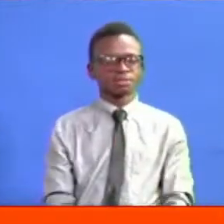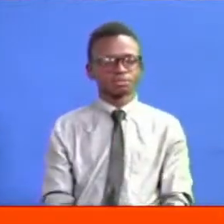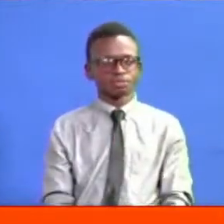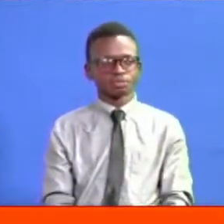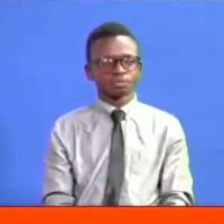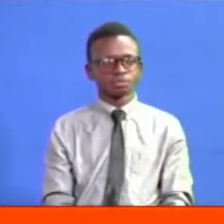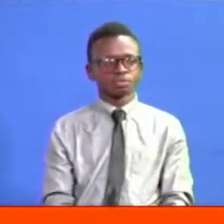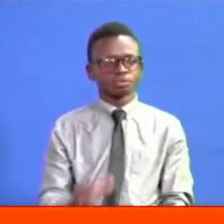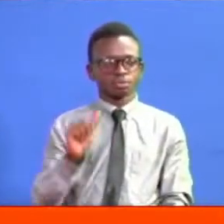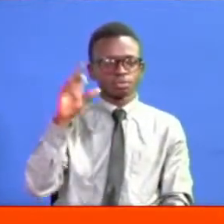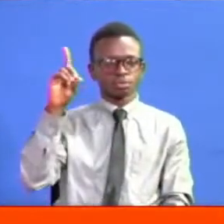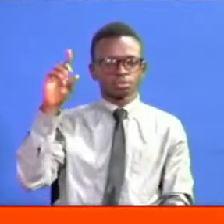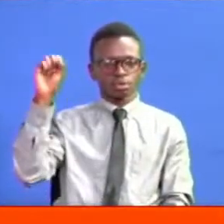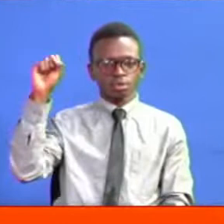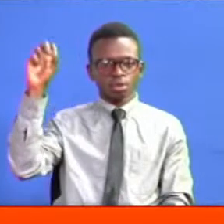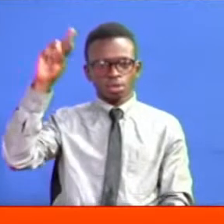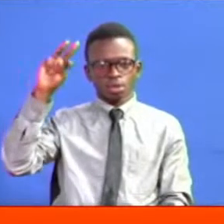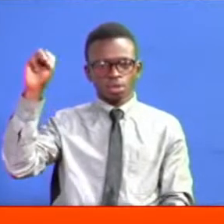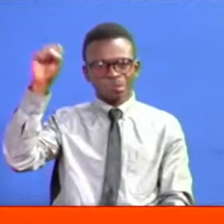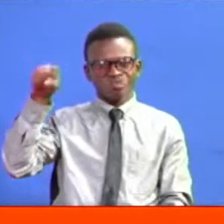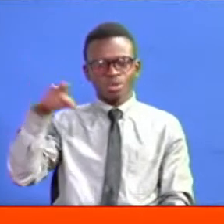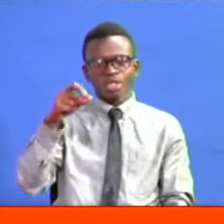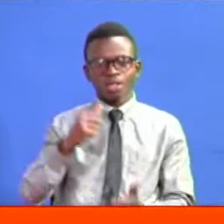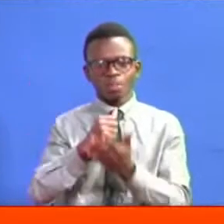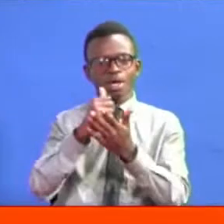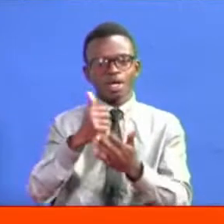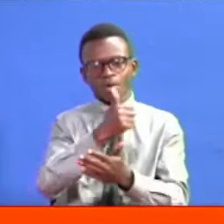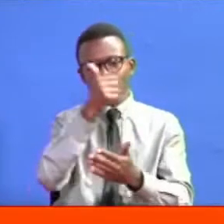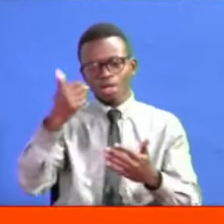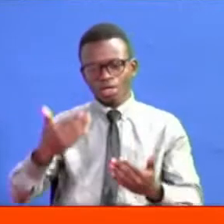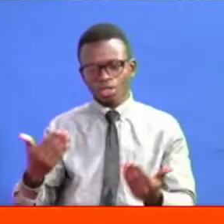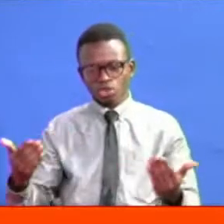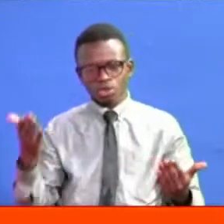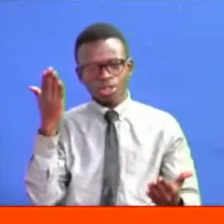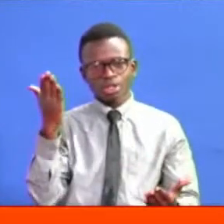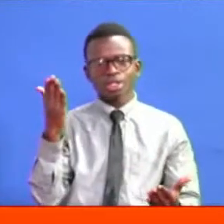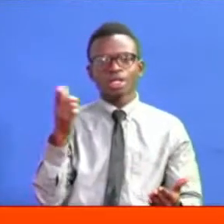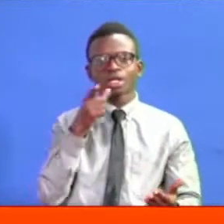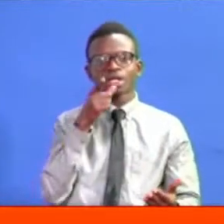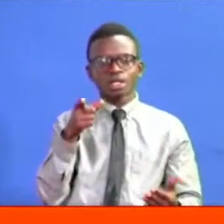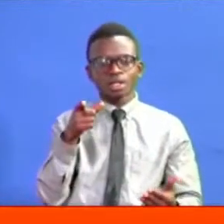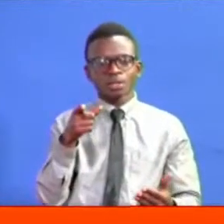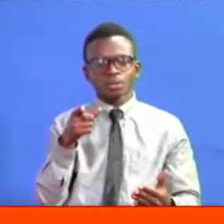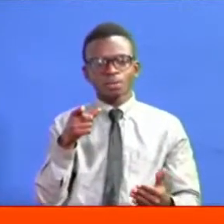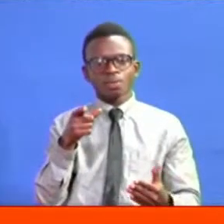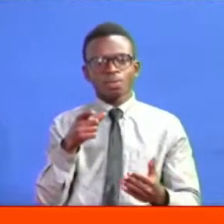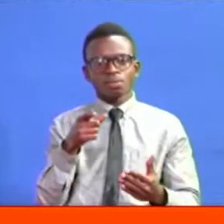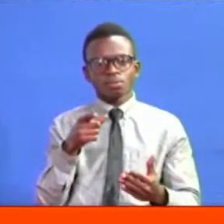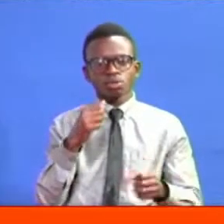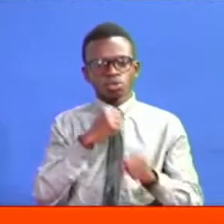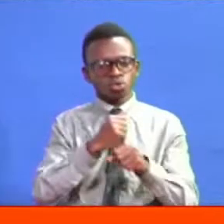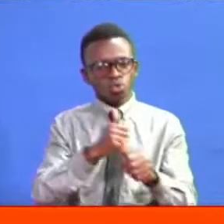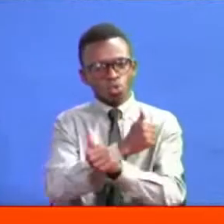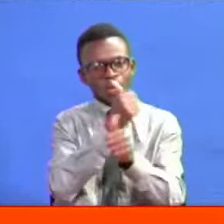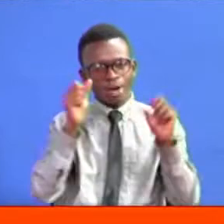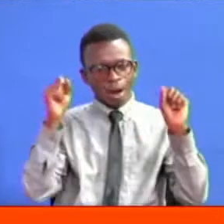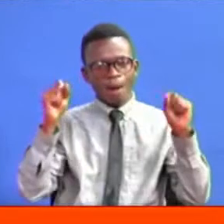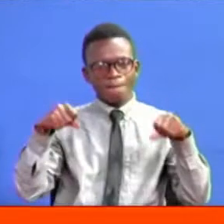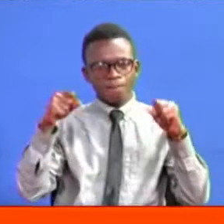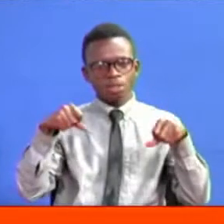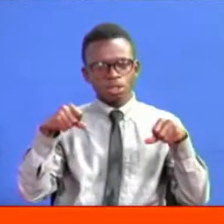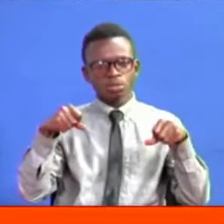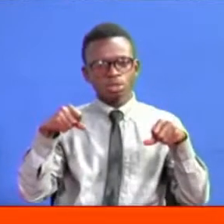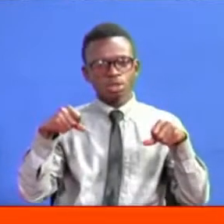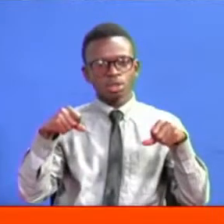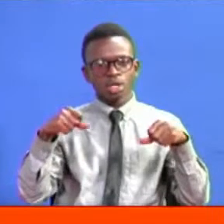Adams Musava is an inspiration to the younger generation. He has defied all odds to ensure that he achieves